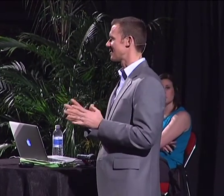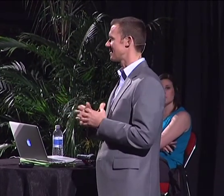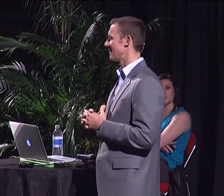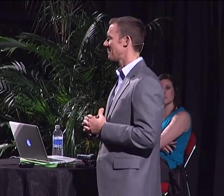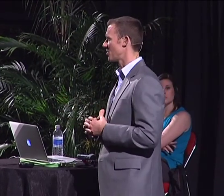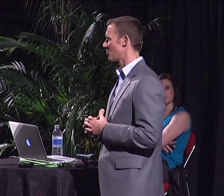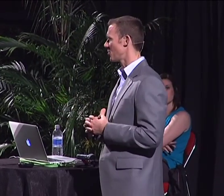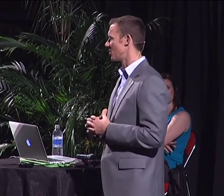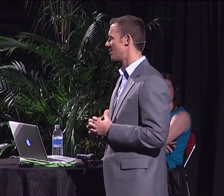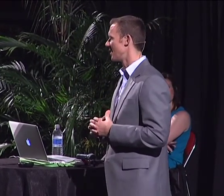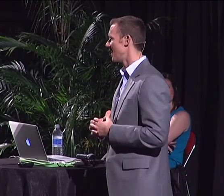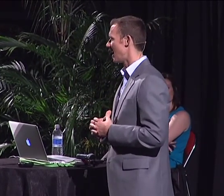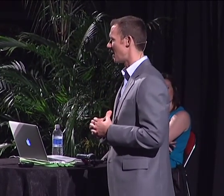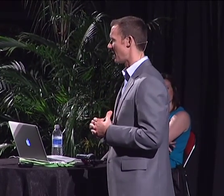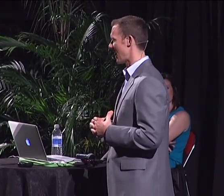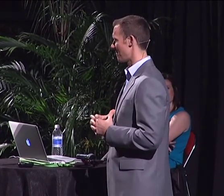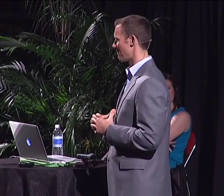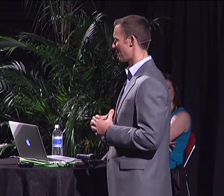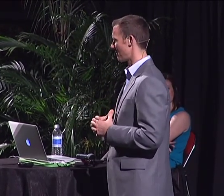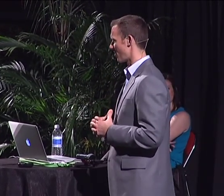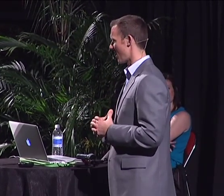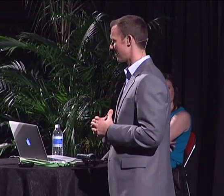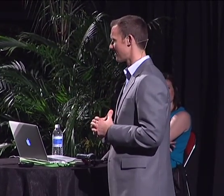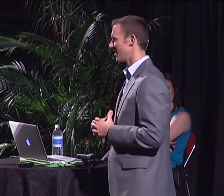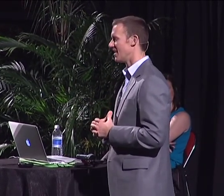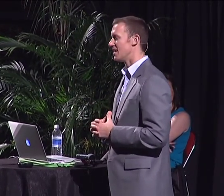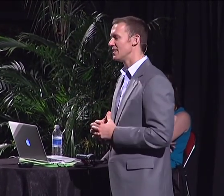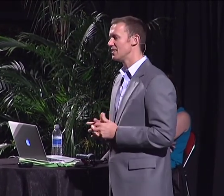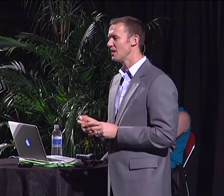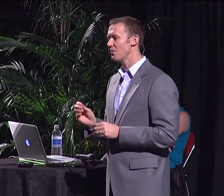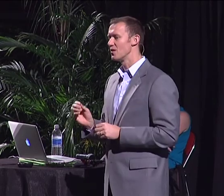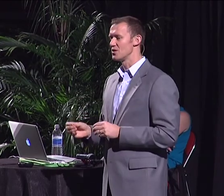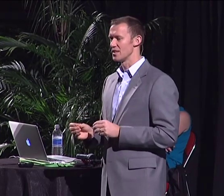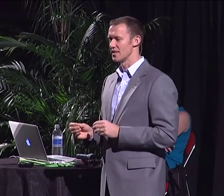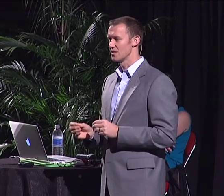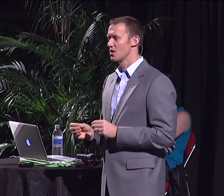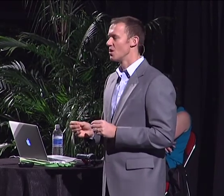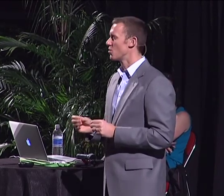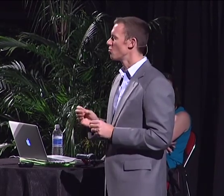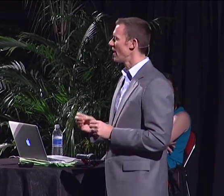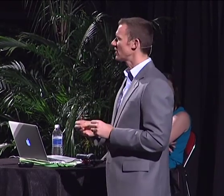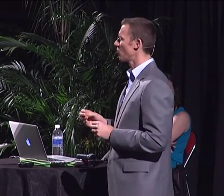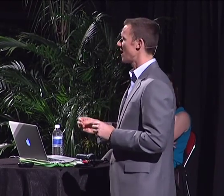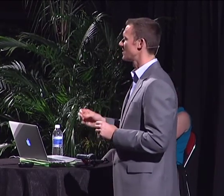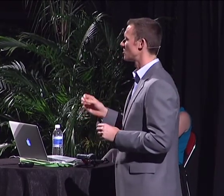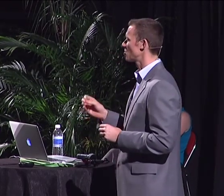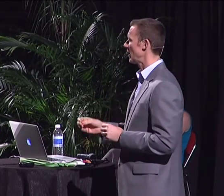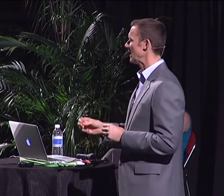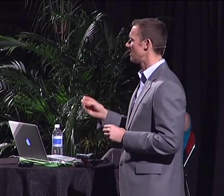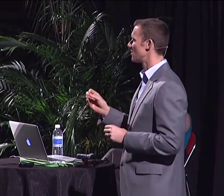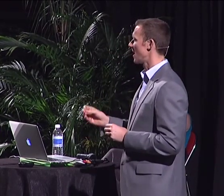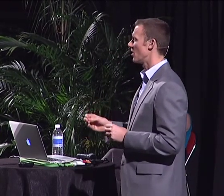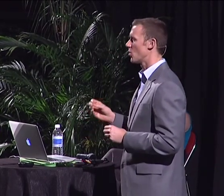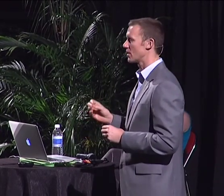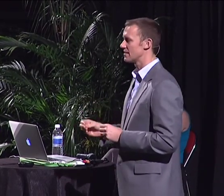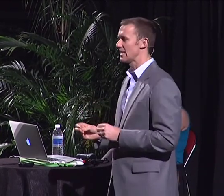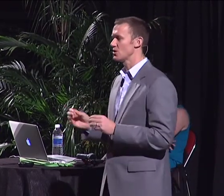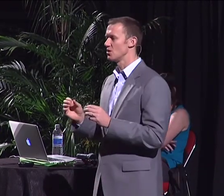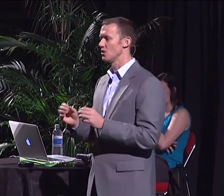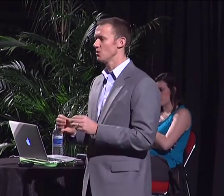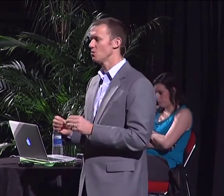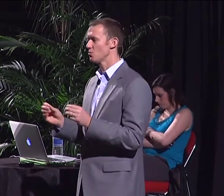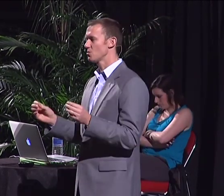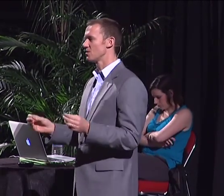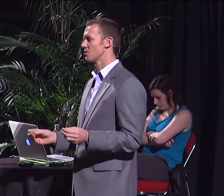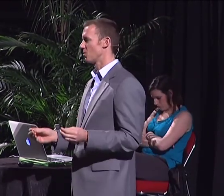she blasts it to the world on behalf of the Red Cross. The difference is the Red Cross has trained their entire